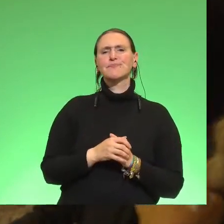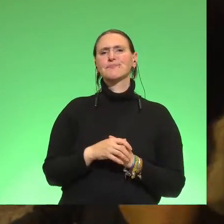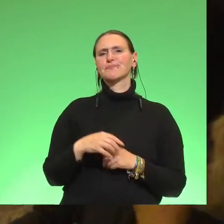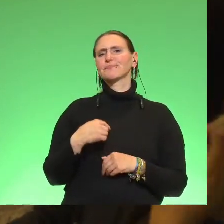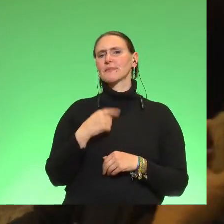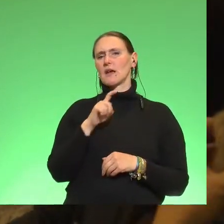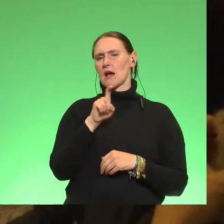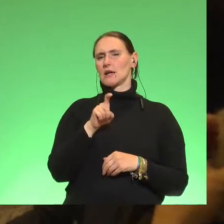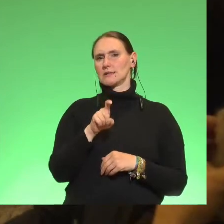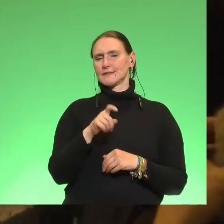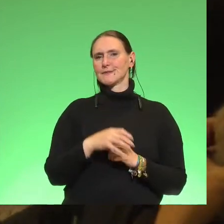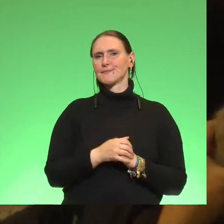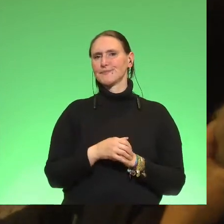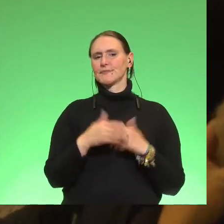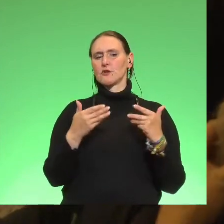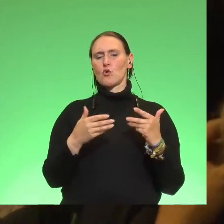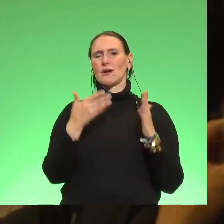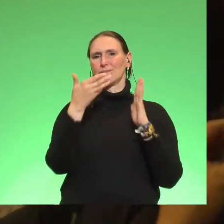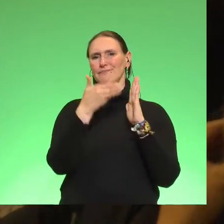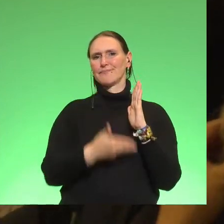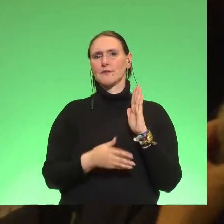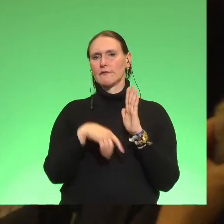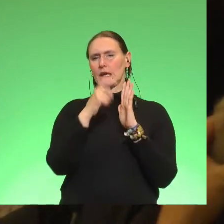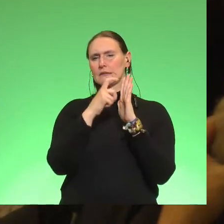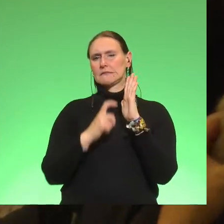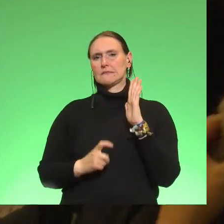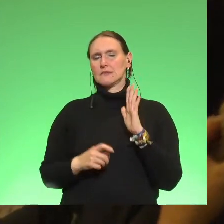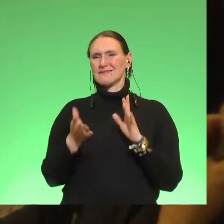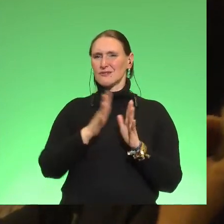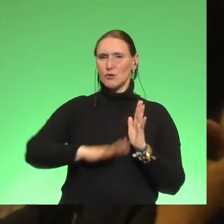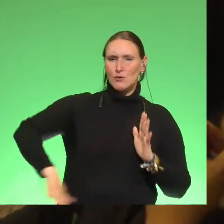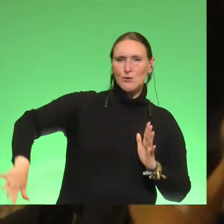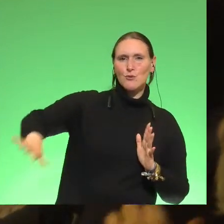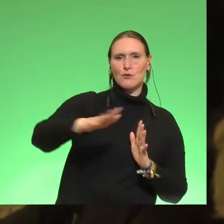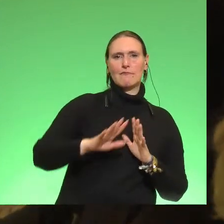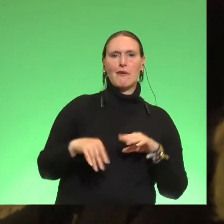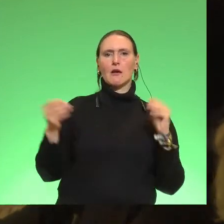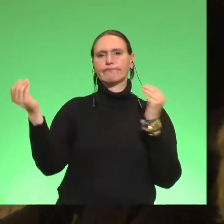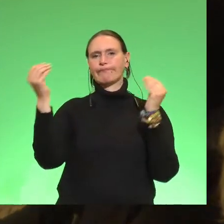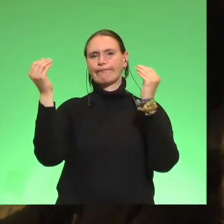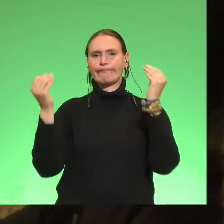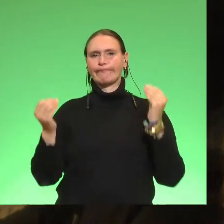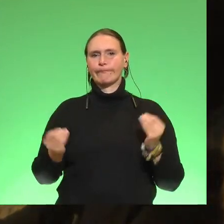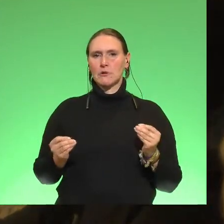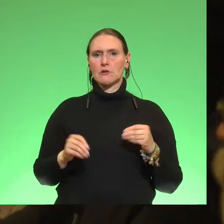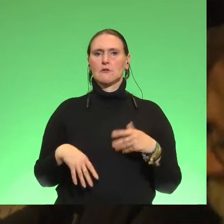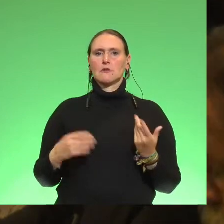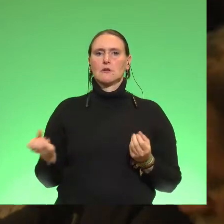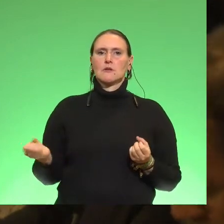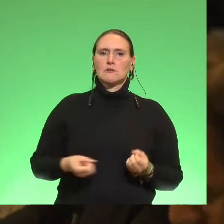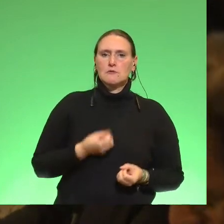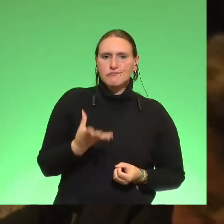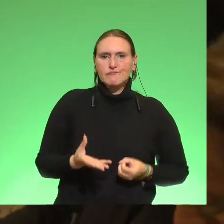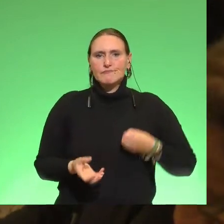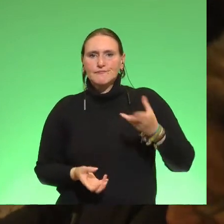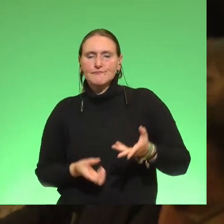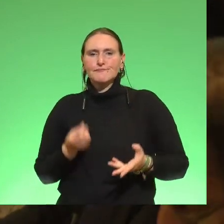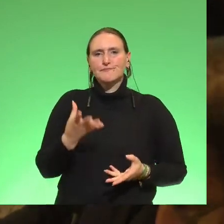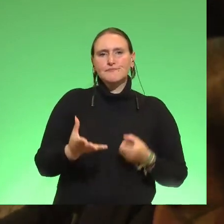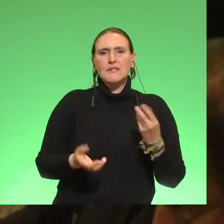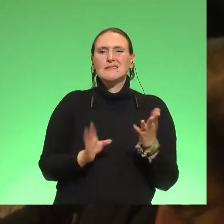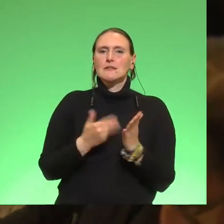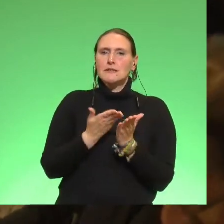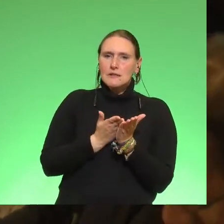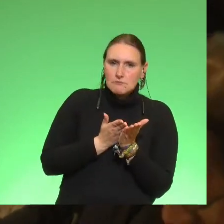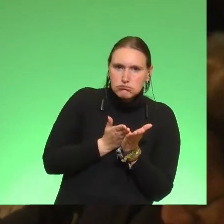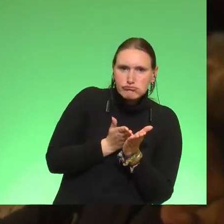about the conditions that we have to shape all together to get the lumbung to be more sustainable in the